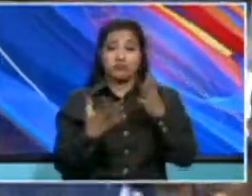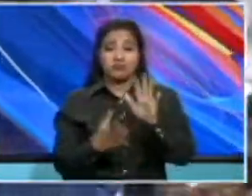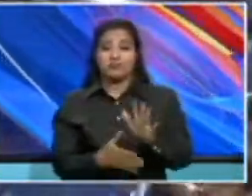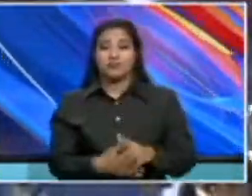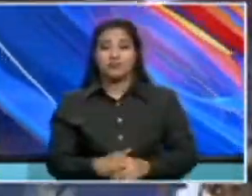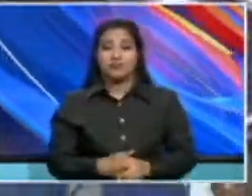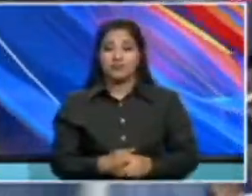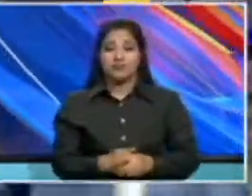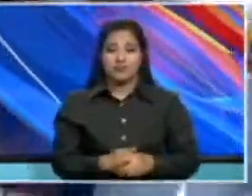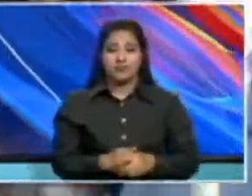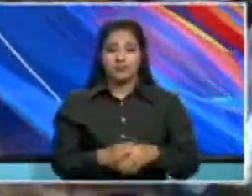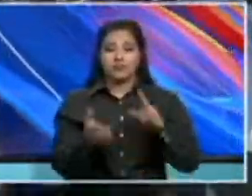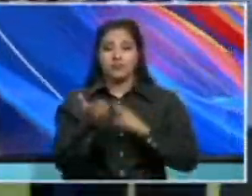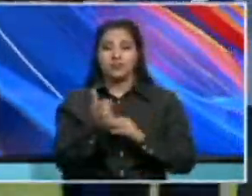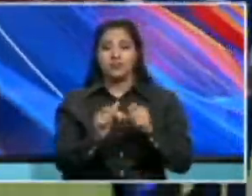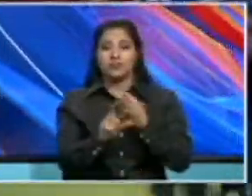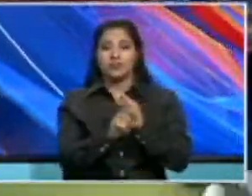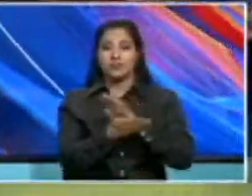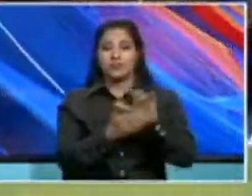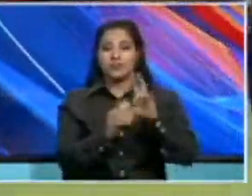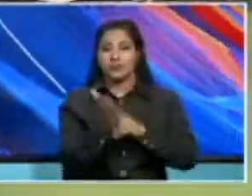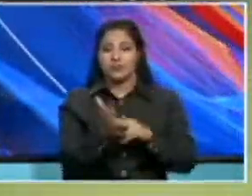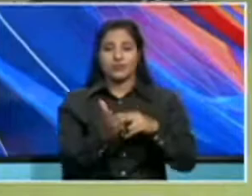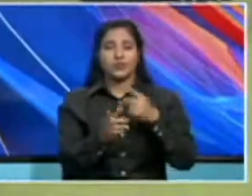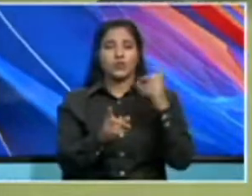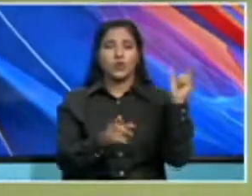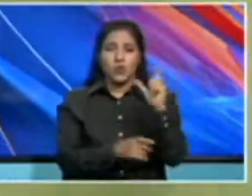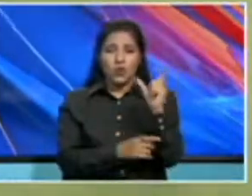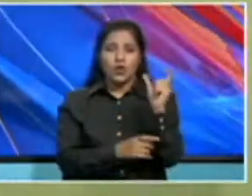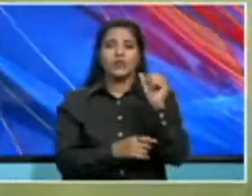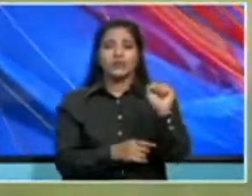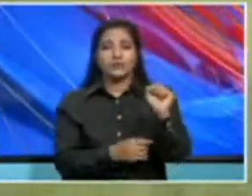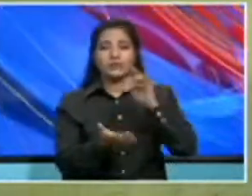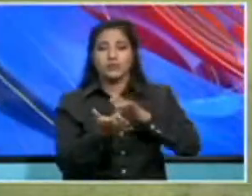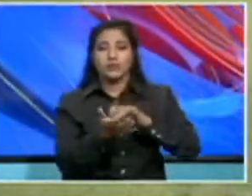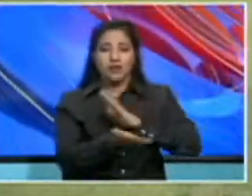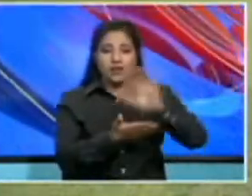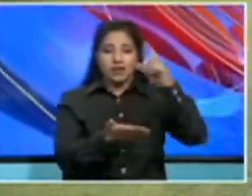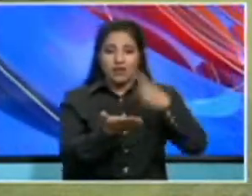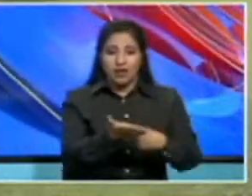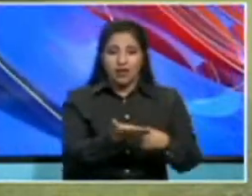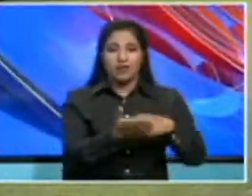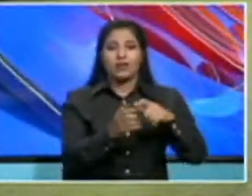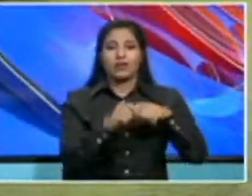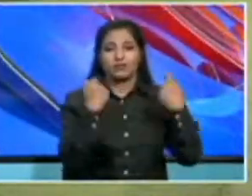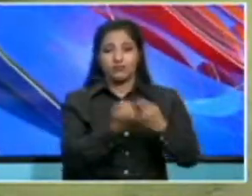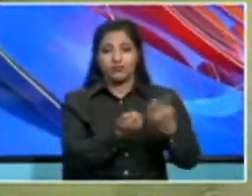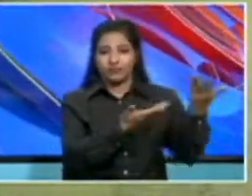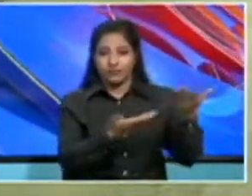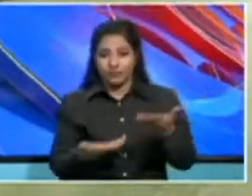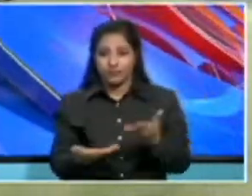years. Himachal Pradesh marching in. You can also see Haryana.